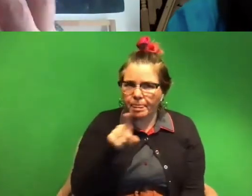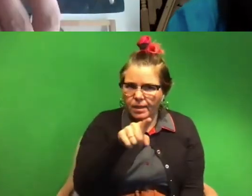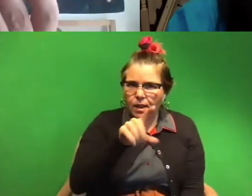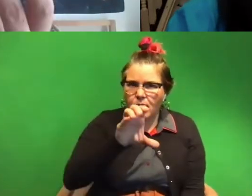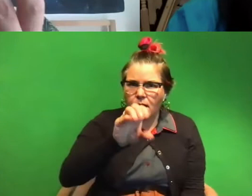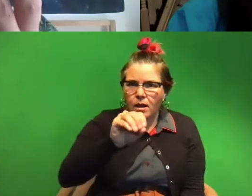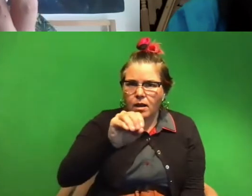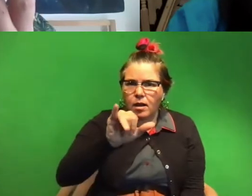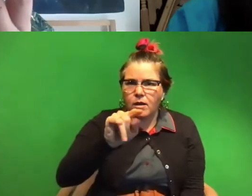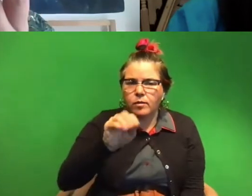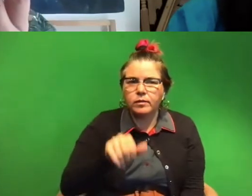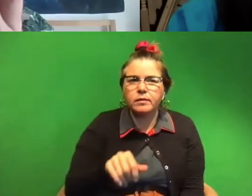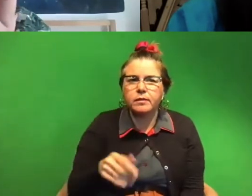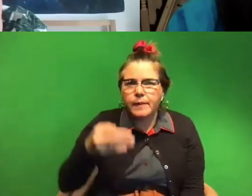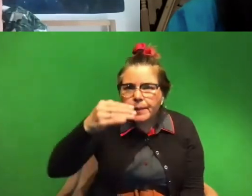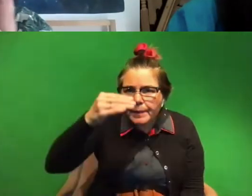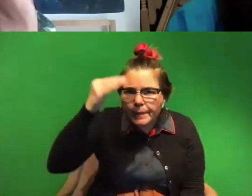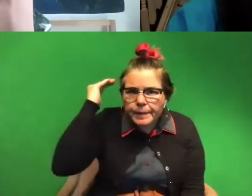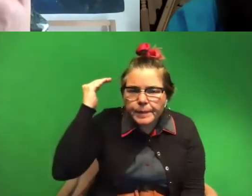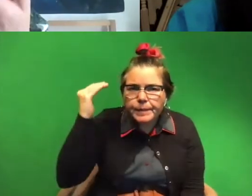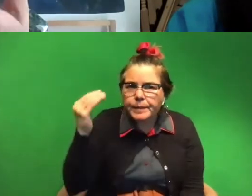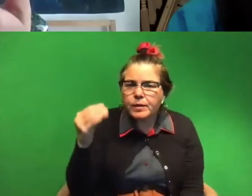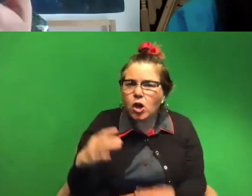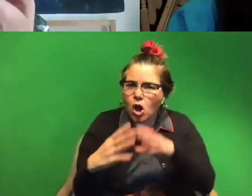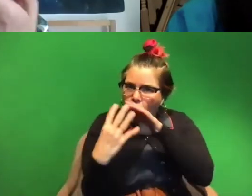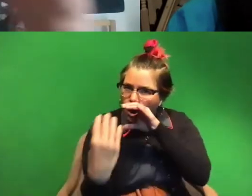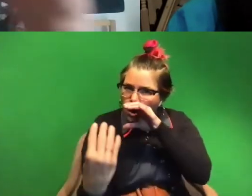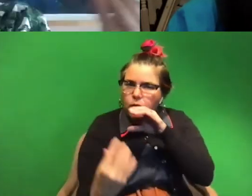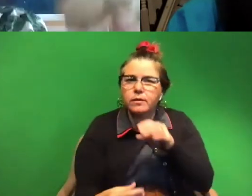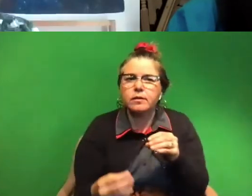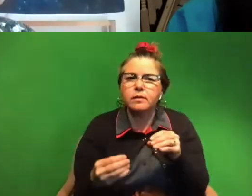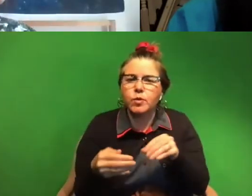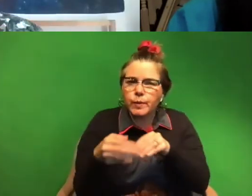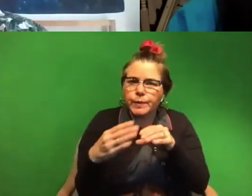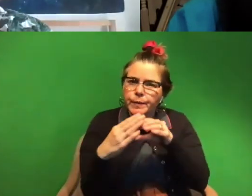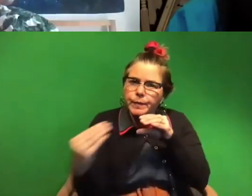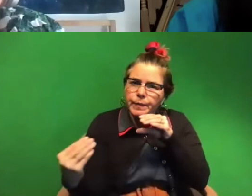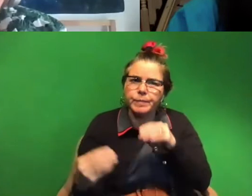Cool. Less prominent, Uh-huh. longer, more tapered, Uh-huh.